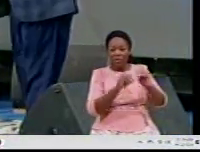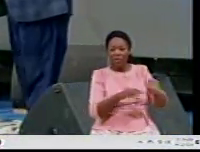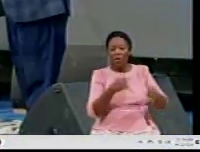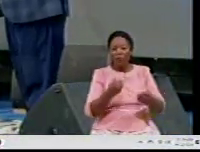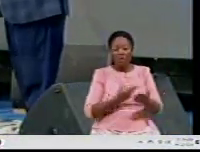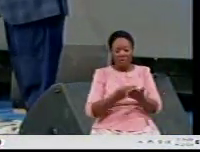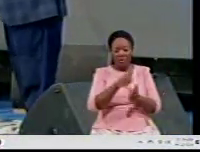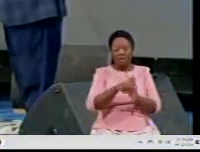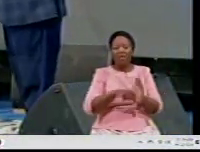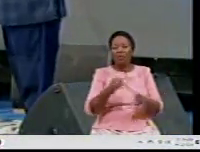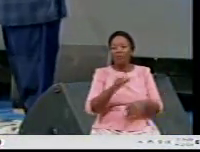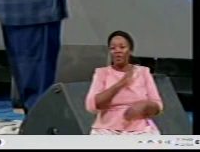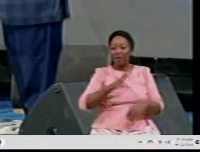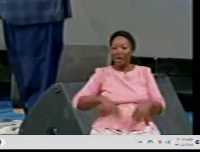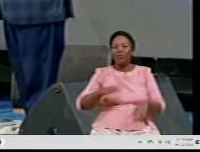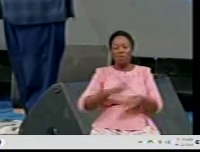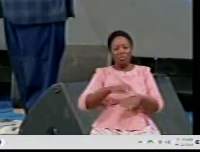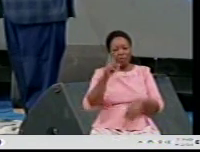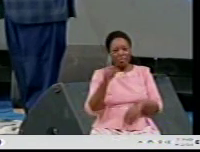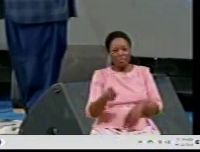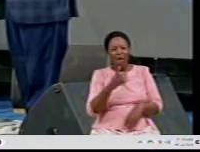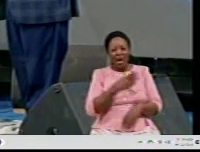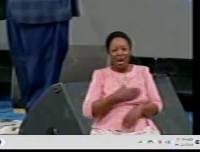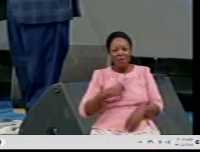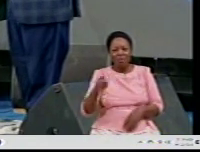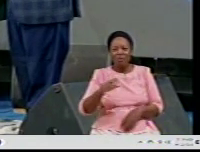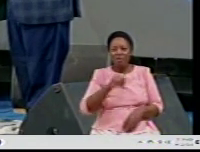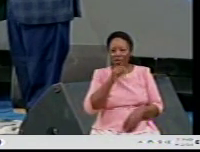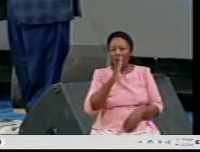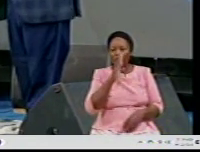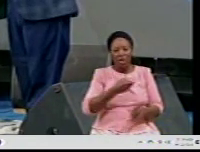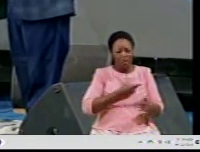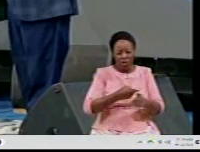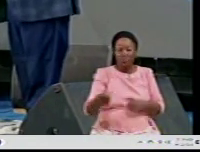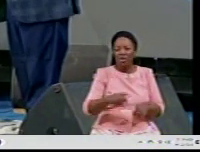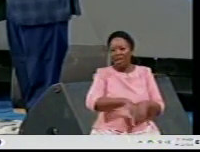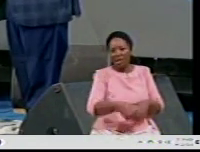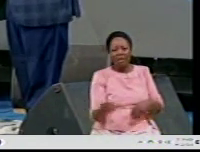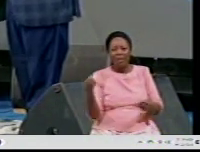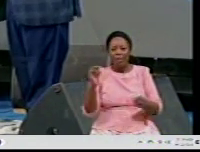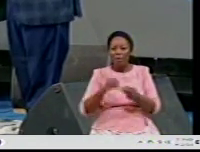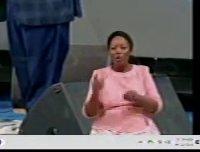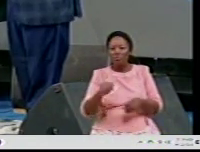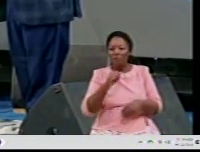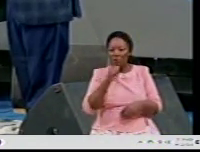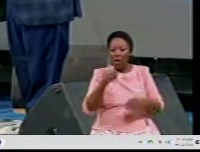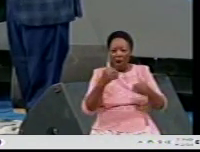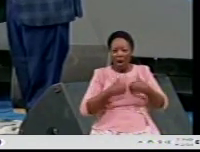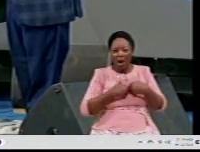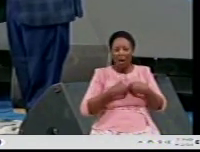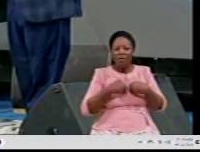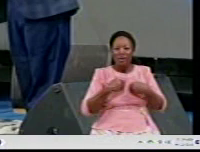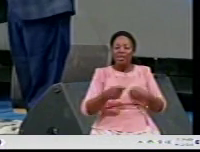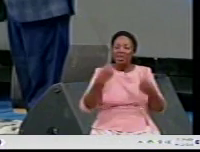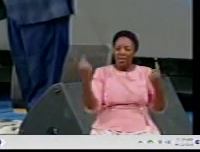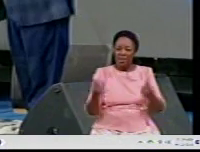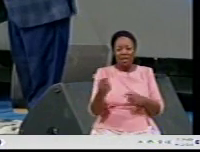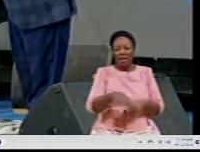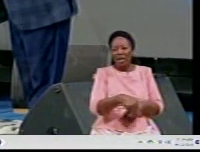Christ upon you, and you'll not be injurious anymore. You'll not have iniquity